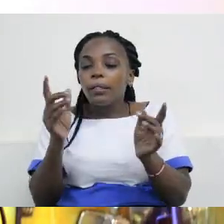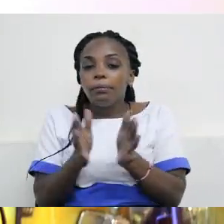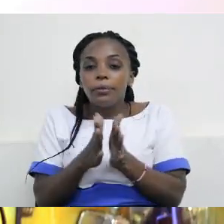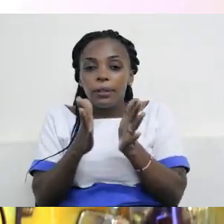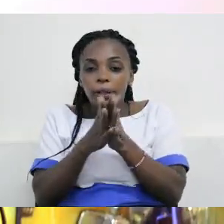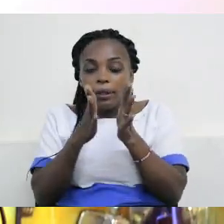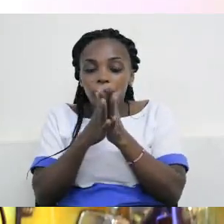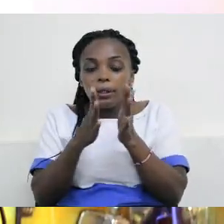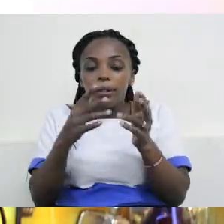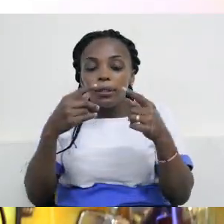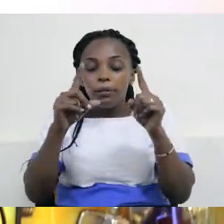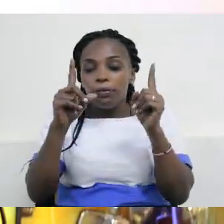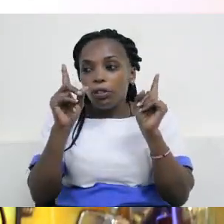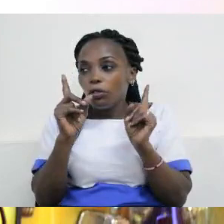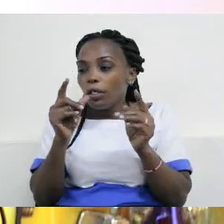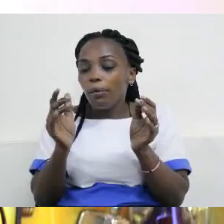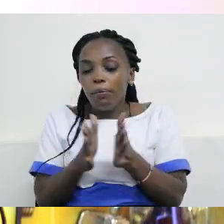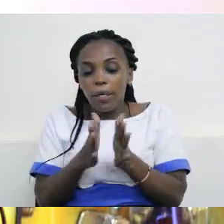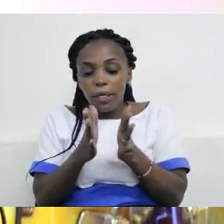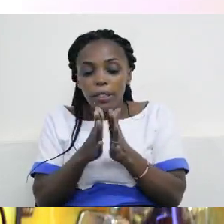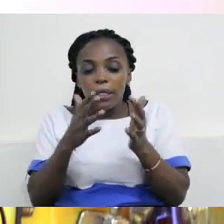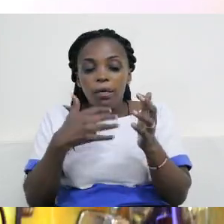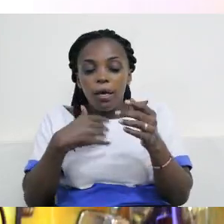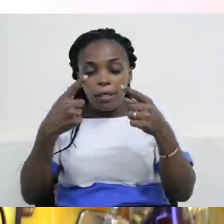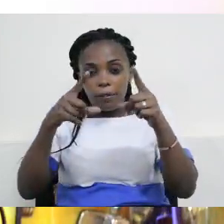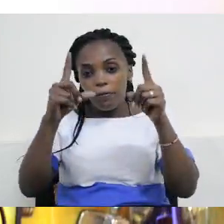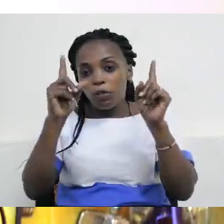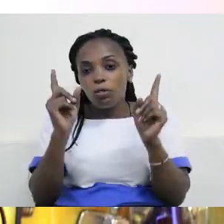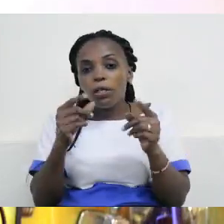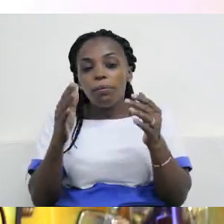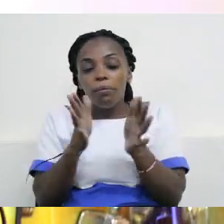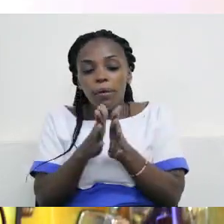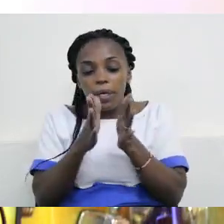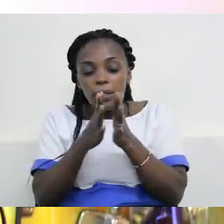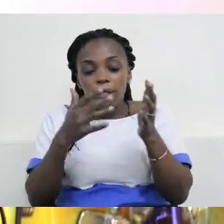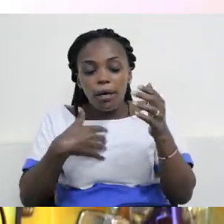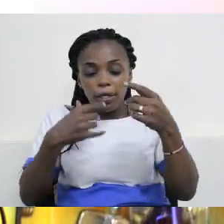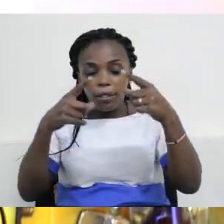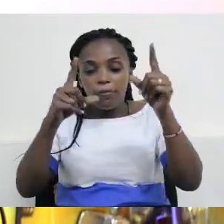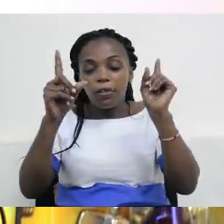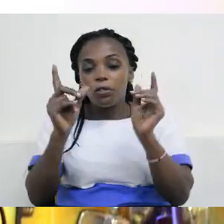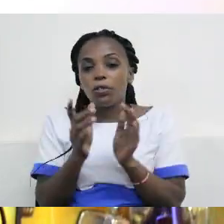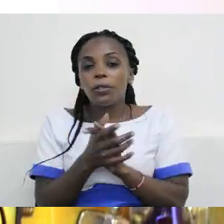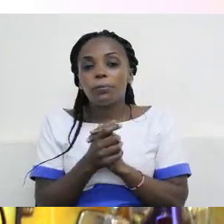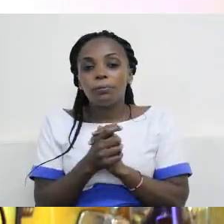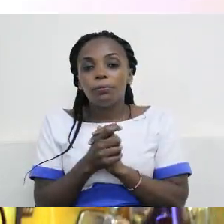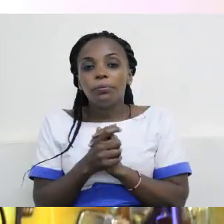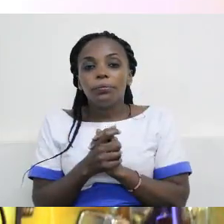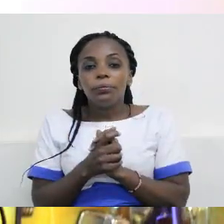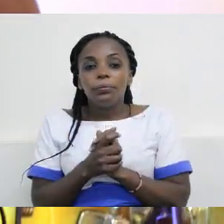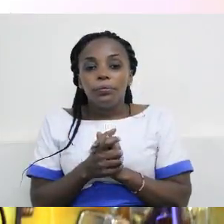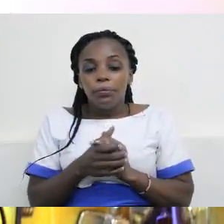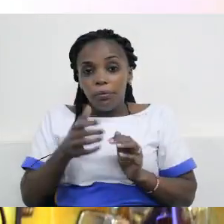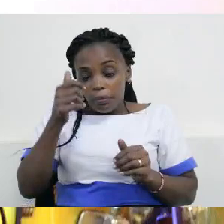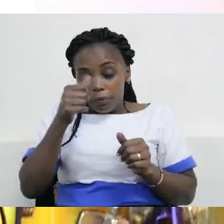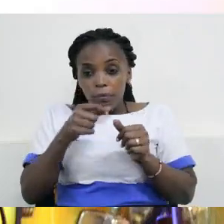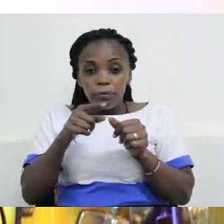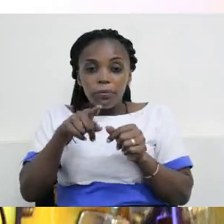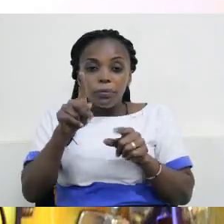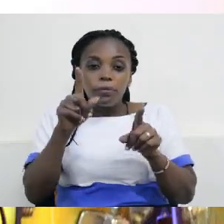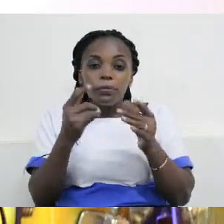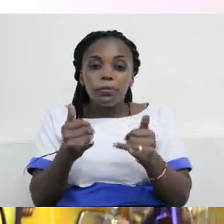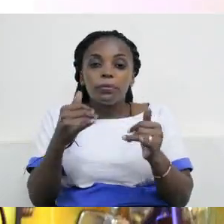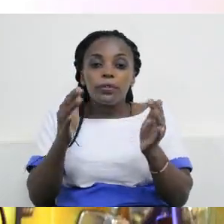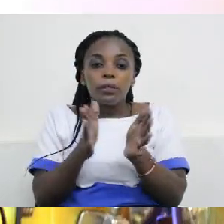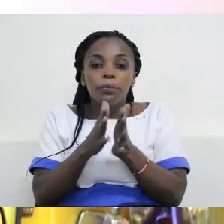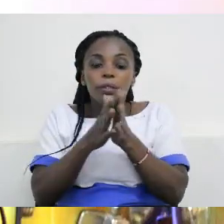Praise is the victory. Praise has the victory. Praise has the victory. Just remind yourself right now that praise